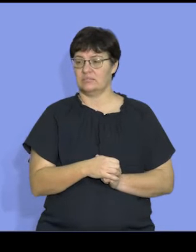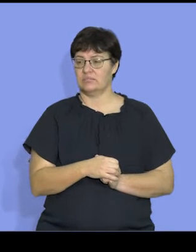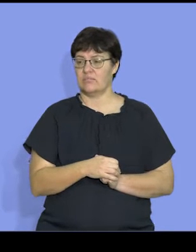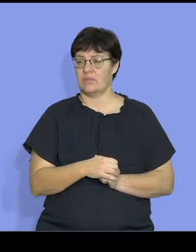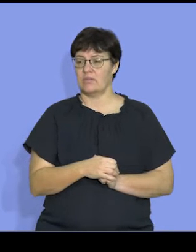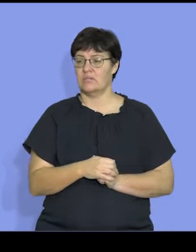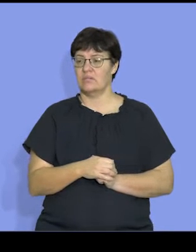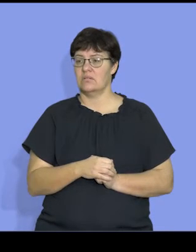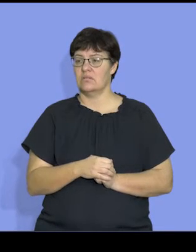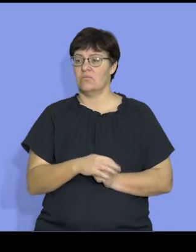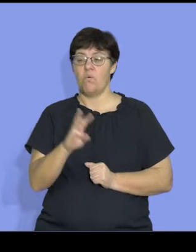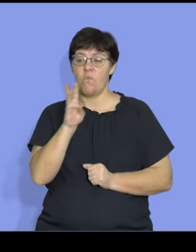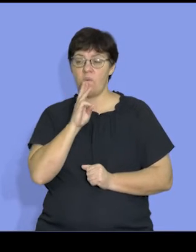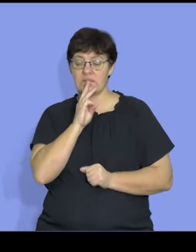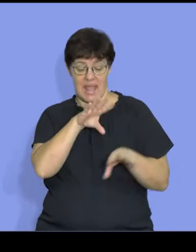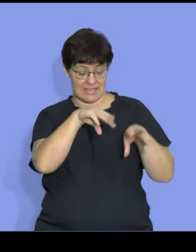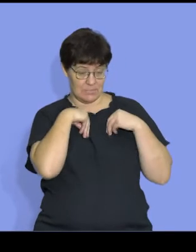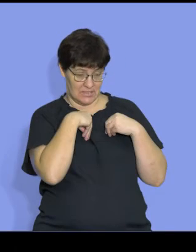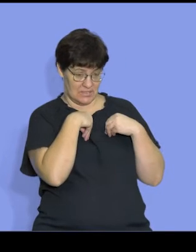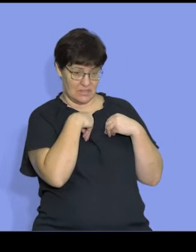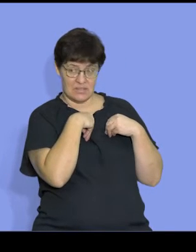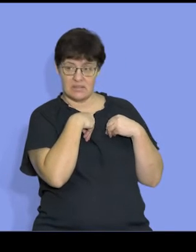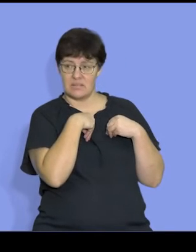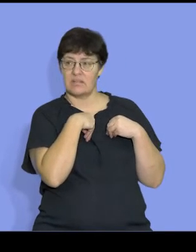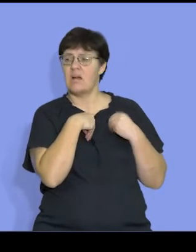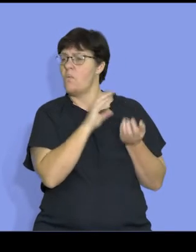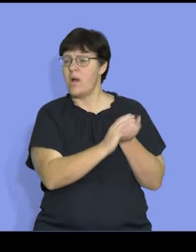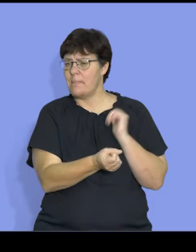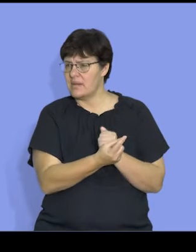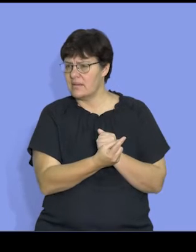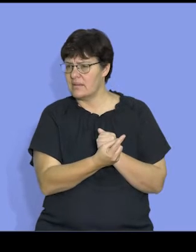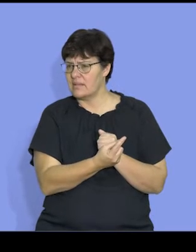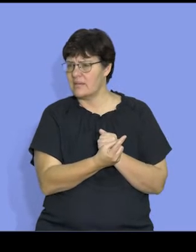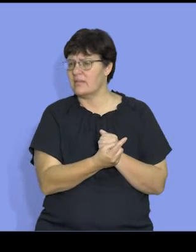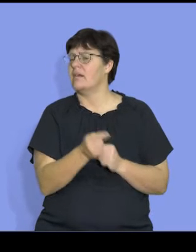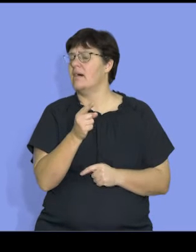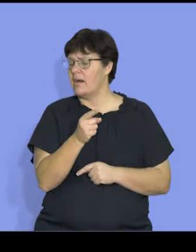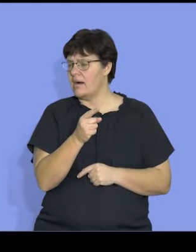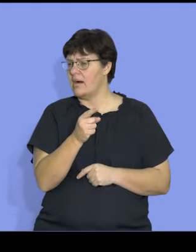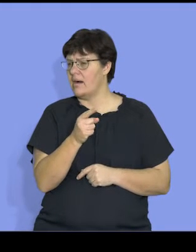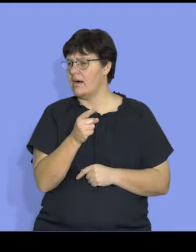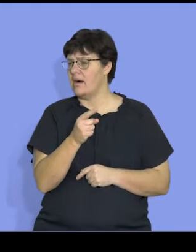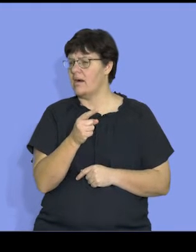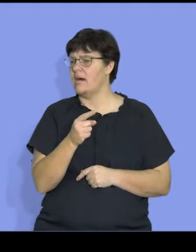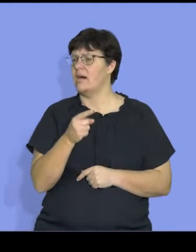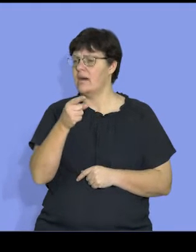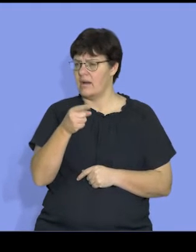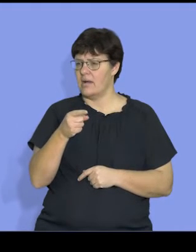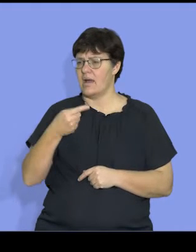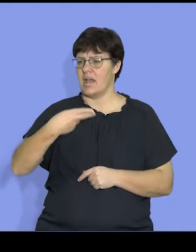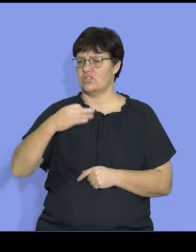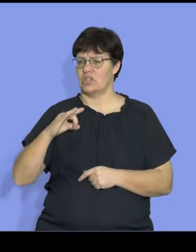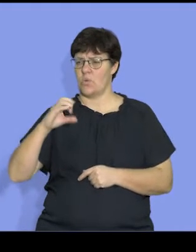water accepts, what happens? It forms a hydronium ion. So when this happens, it means